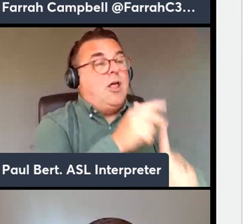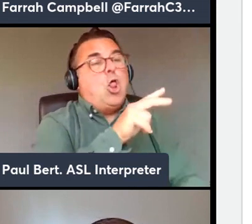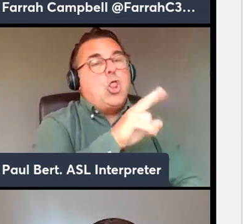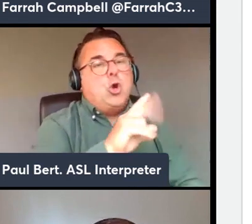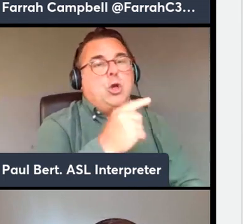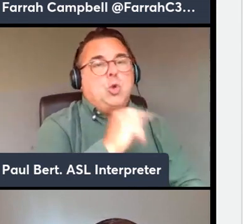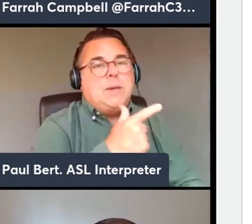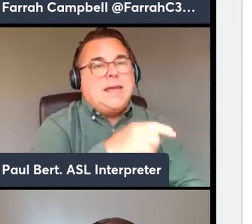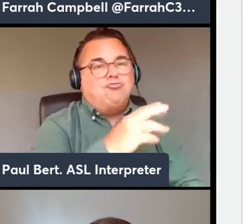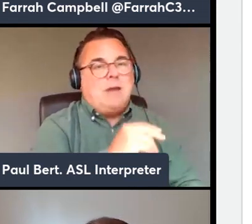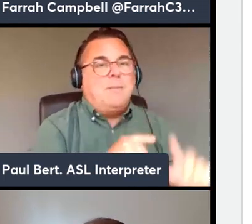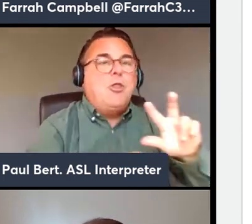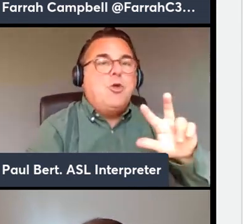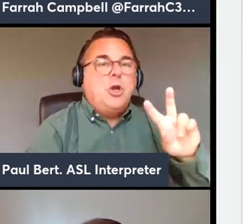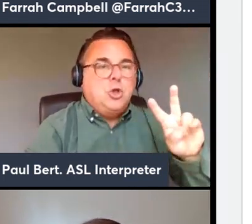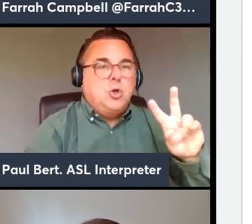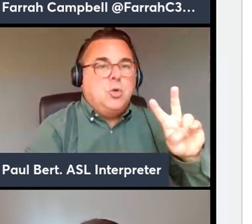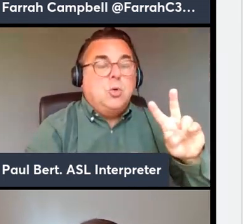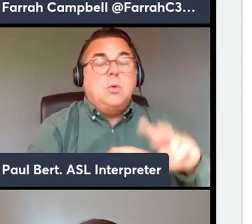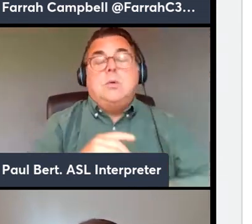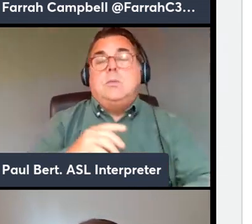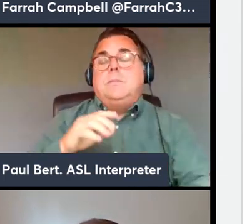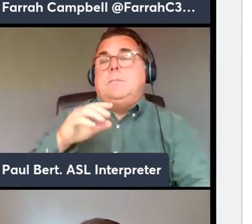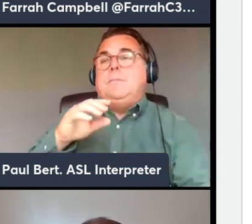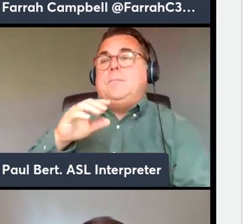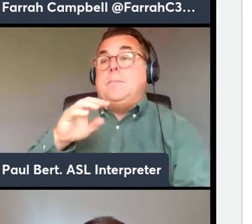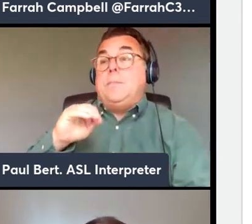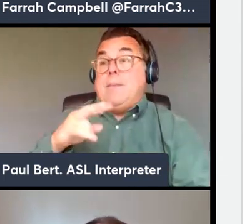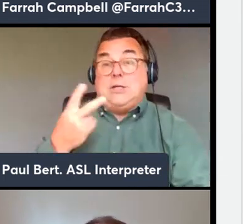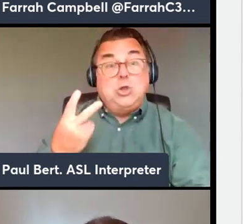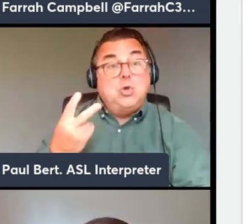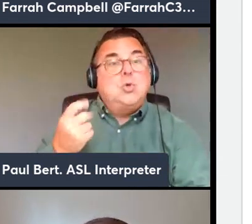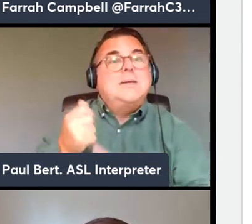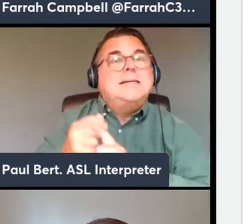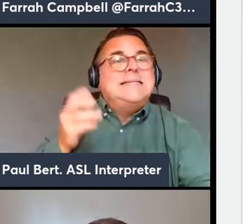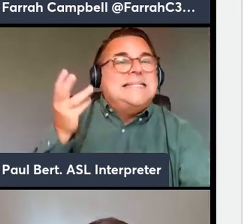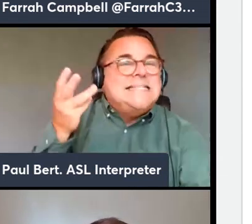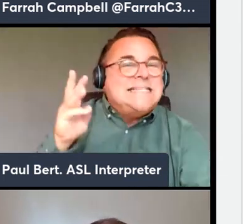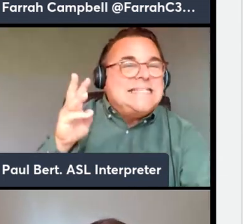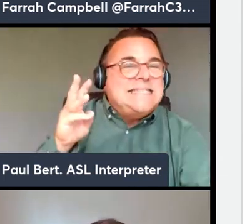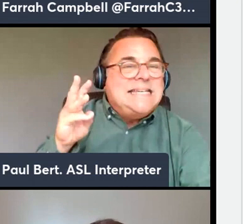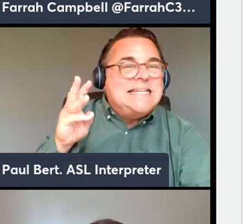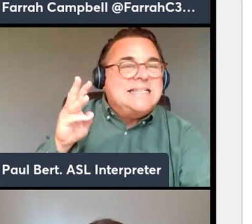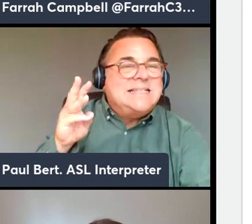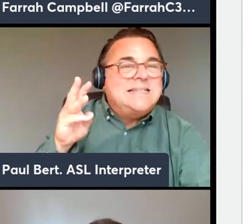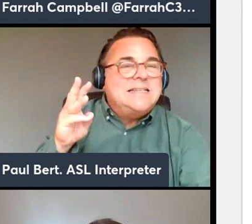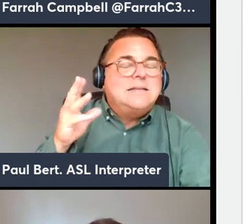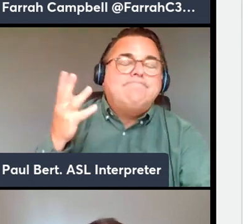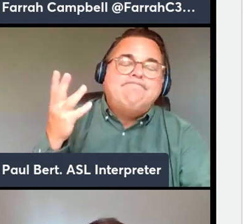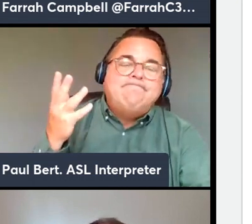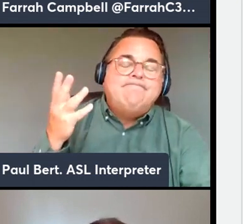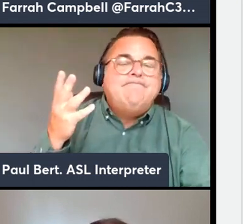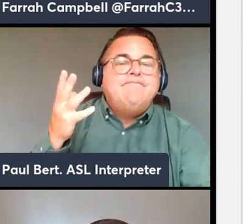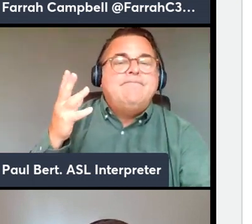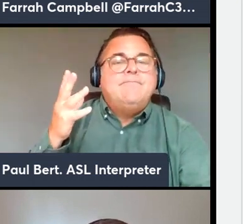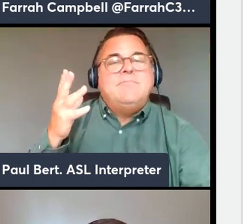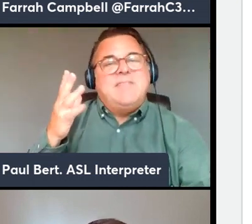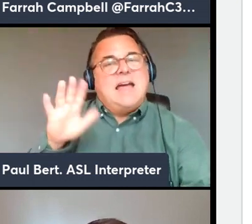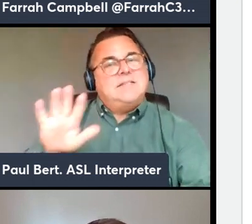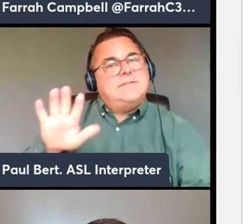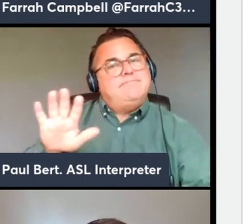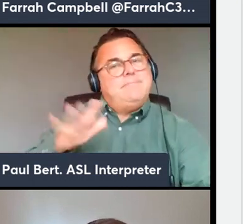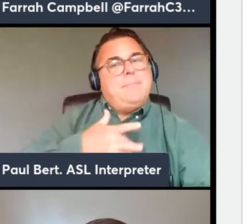of RAM in it, whereas the Mac 2 has 16 gigs of RAM. And that's just the underlying Mac